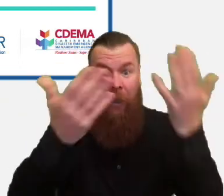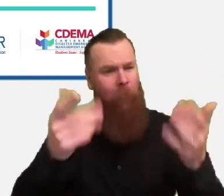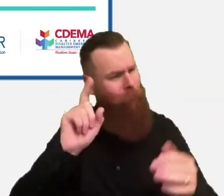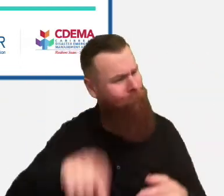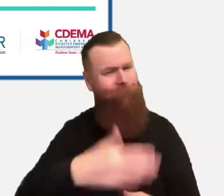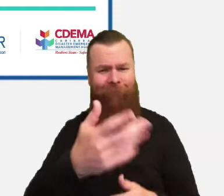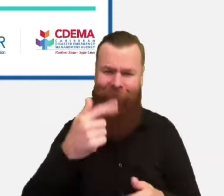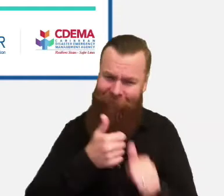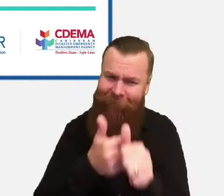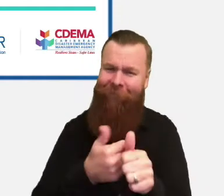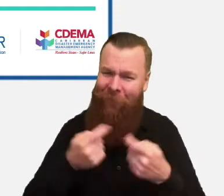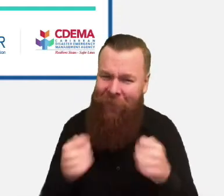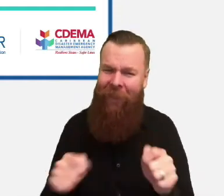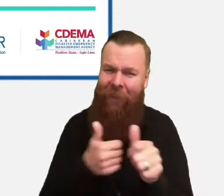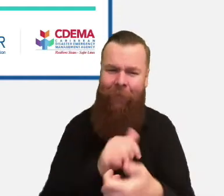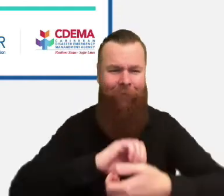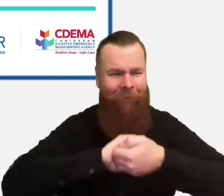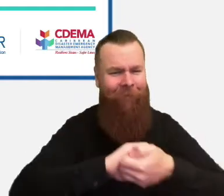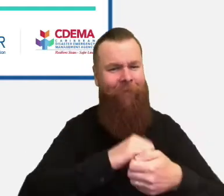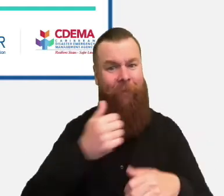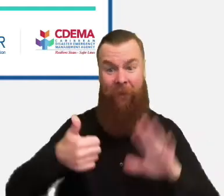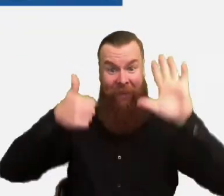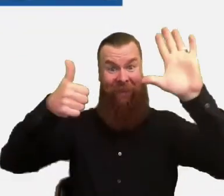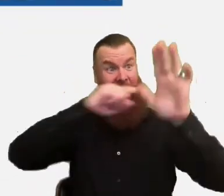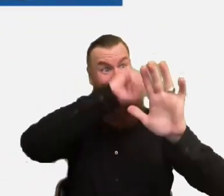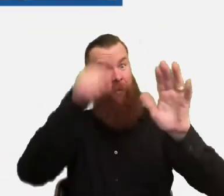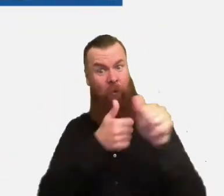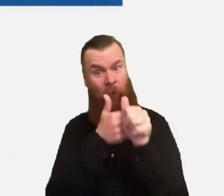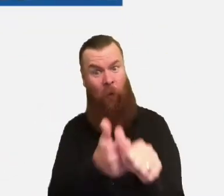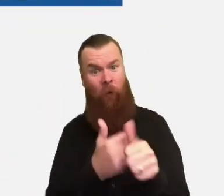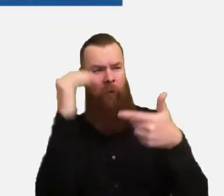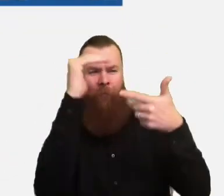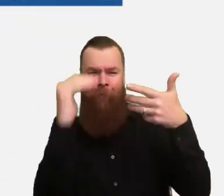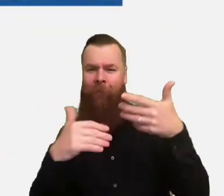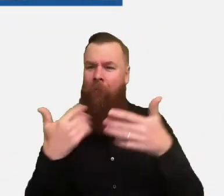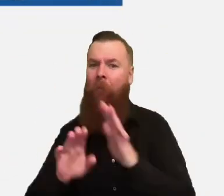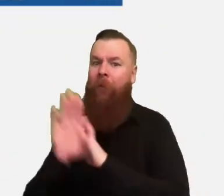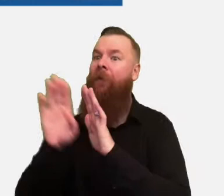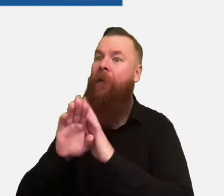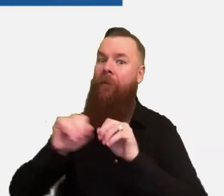better and improve them so that we can actually adopt these globally. Thank you.